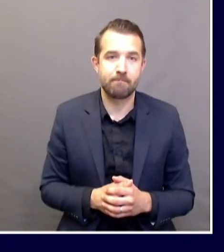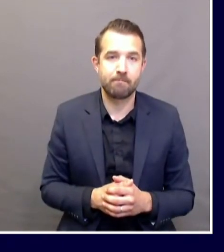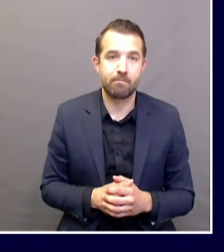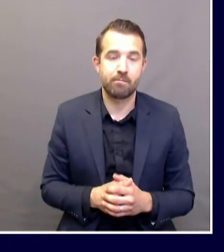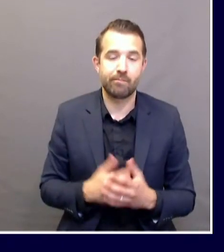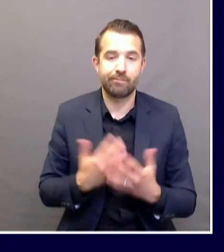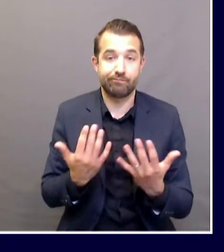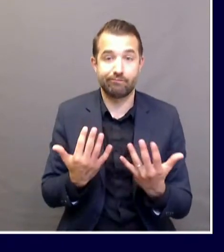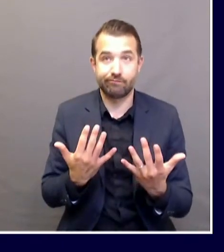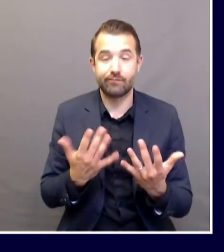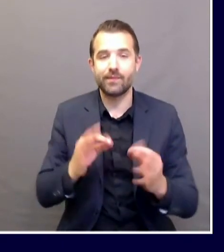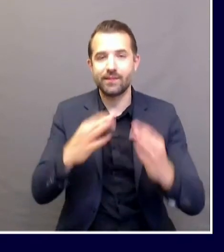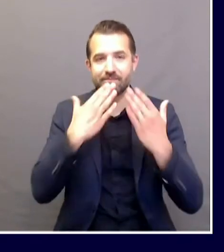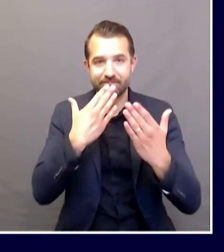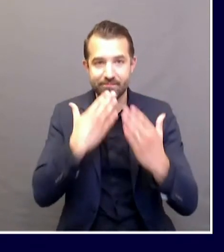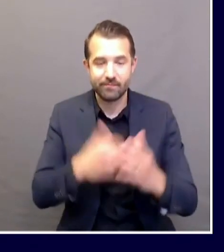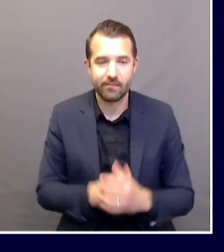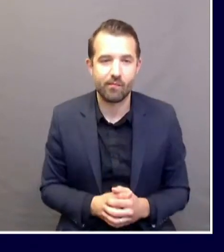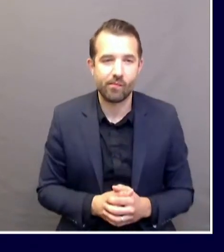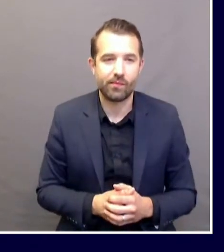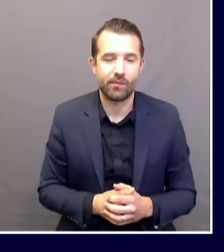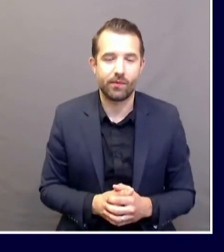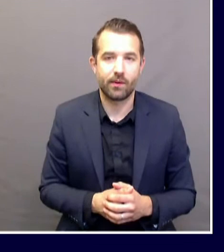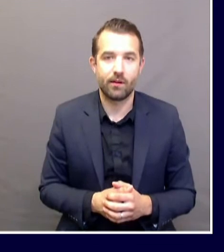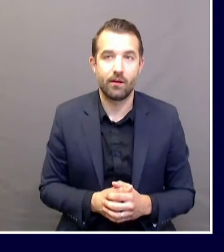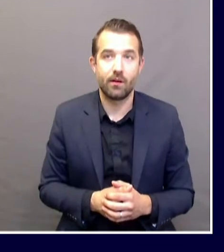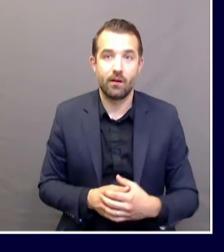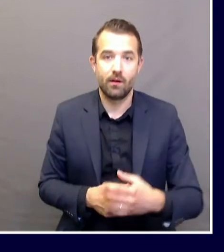Well, thank you very much. A couple things.